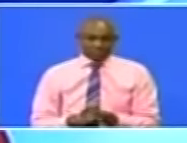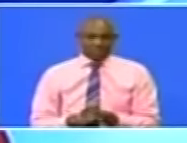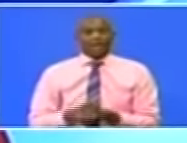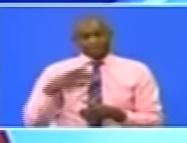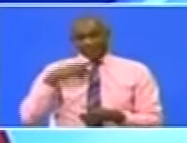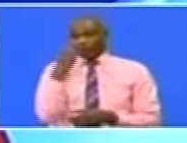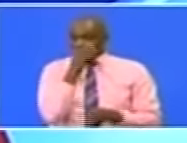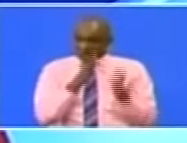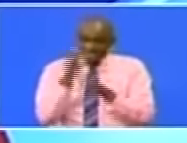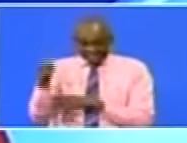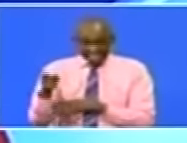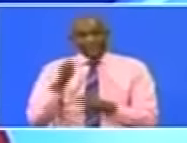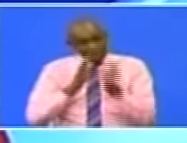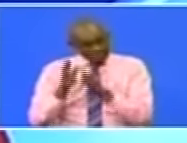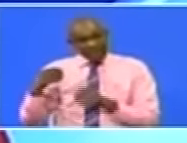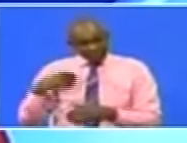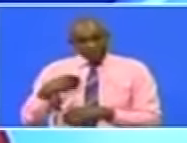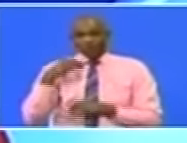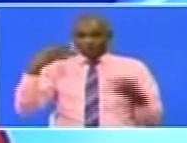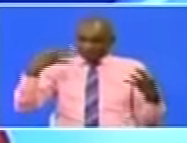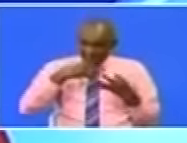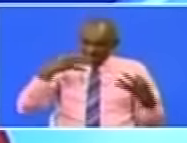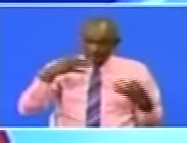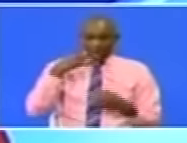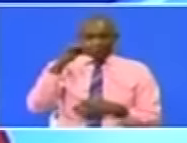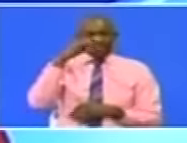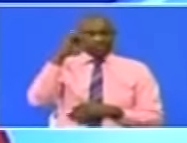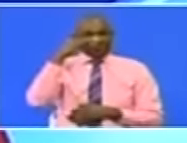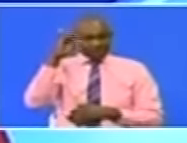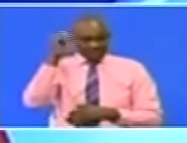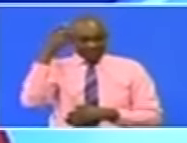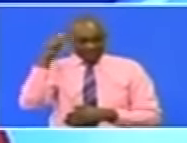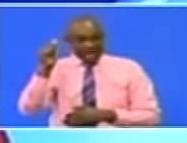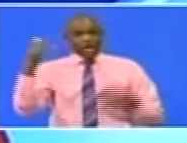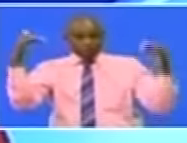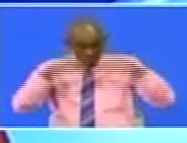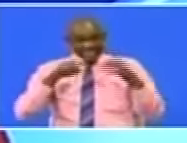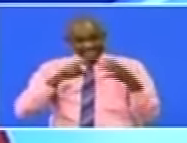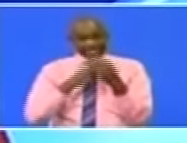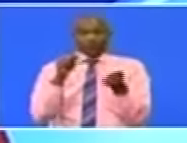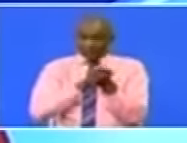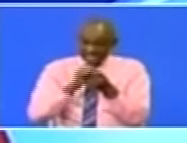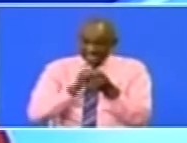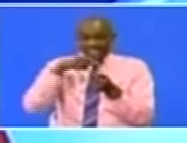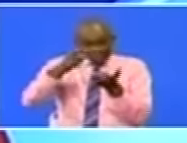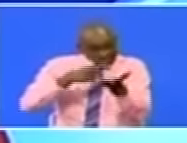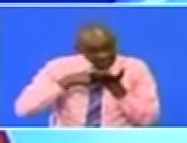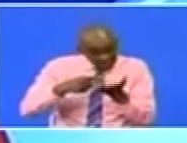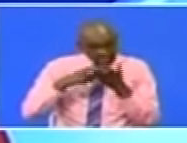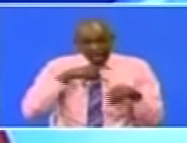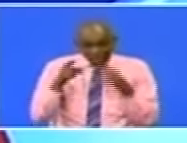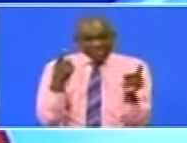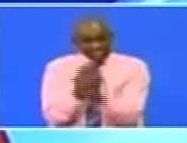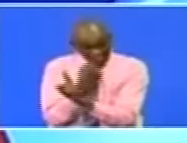Organizers in Zurich are making preparations for FIFA's Congress, which begins on Friday. Delegates will debate and vote on a